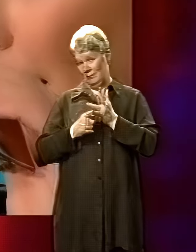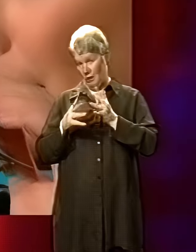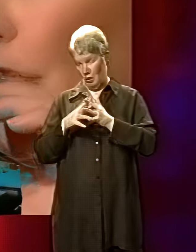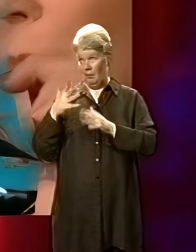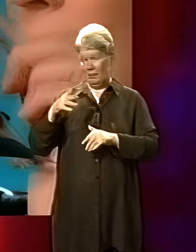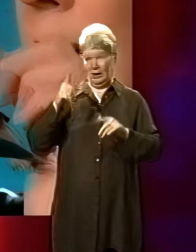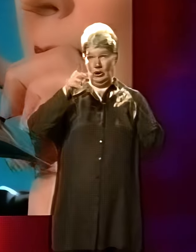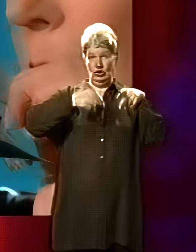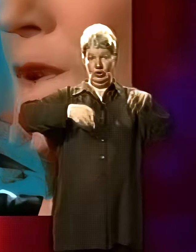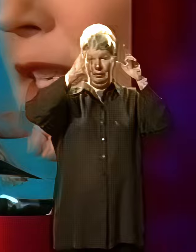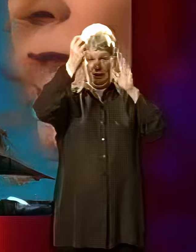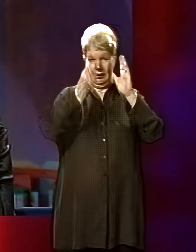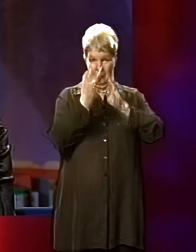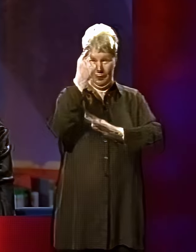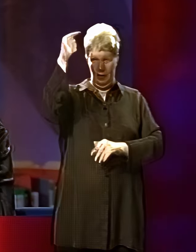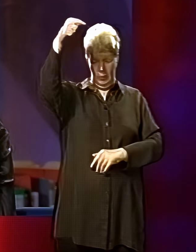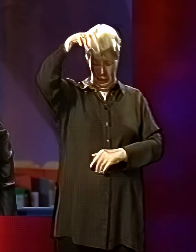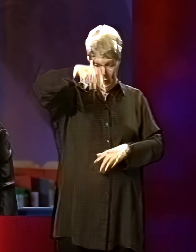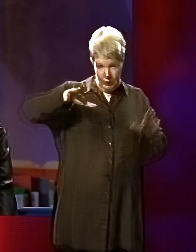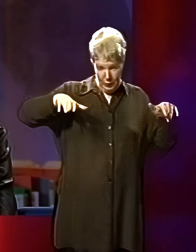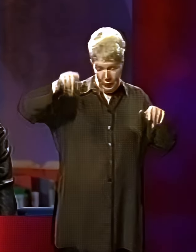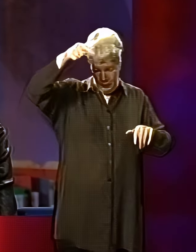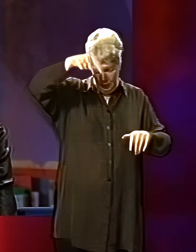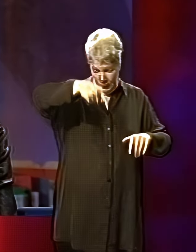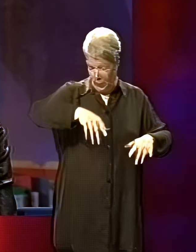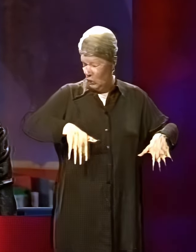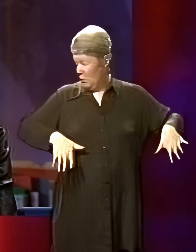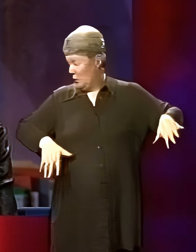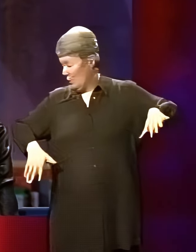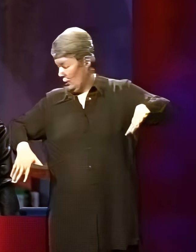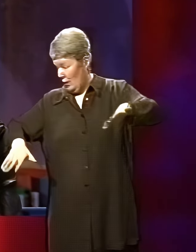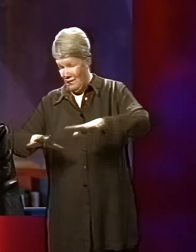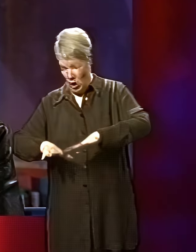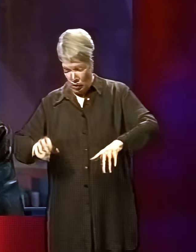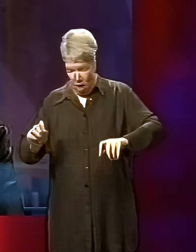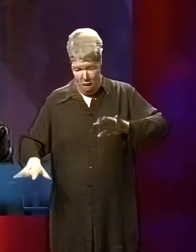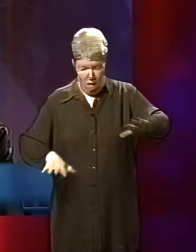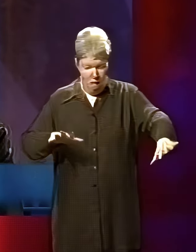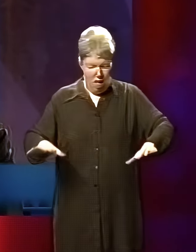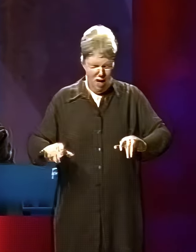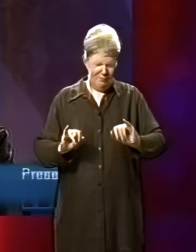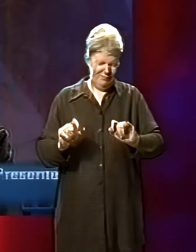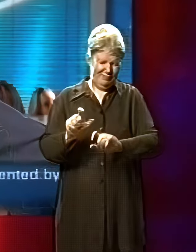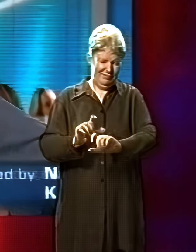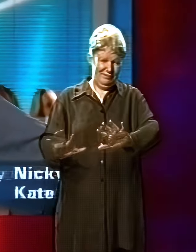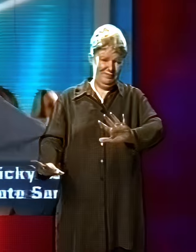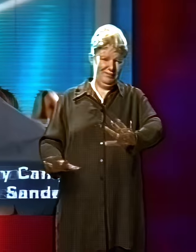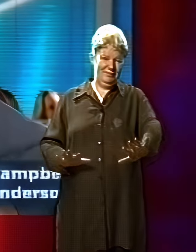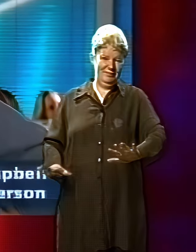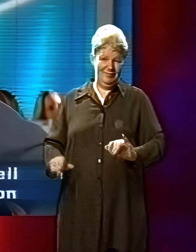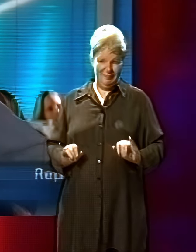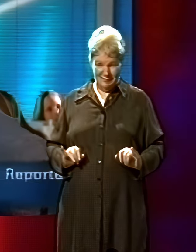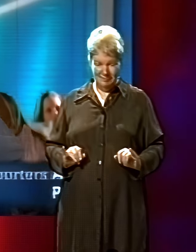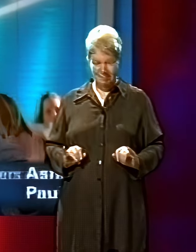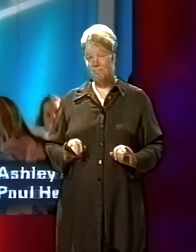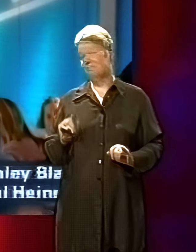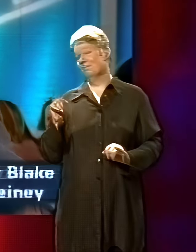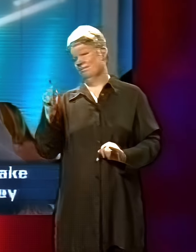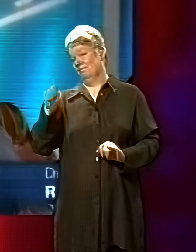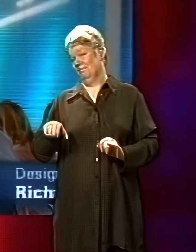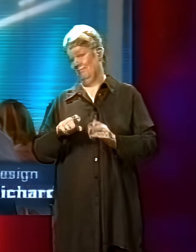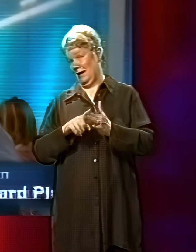flew down his chimney and proceeded to redecorate the furniture in a variety of colours. Yeah. Ian's claim to